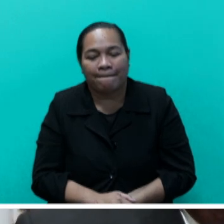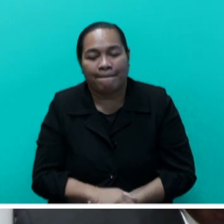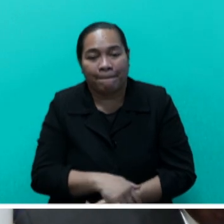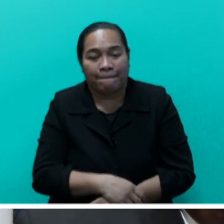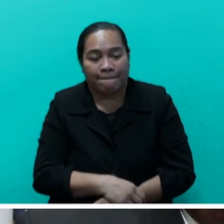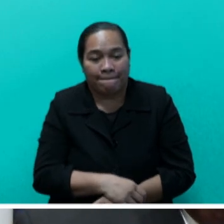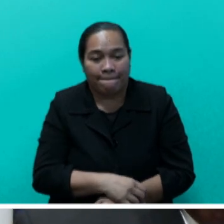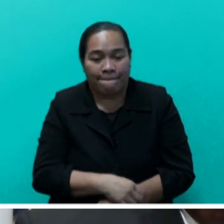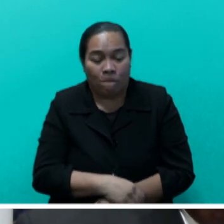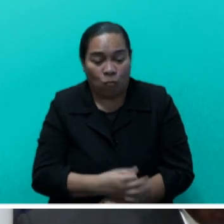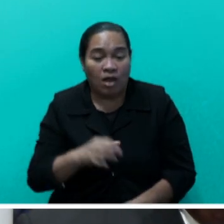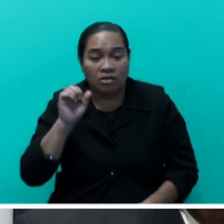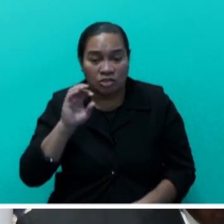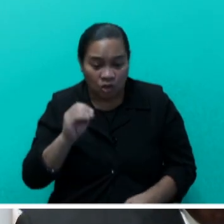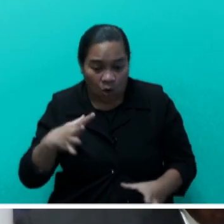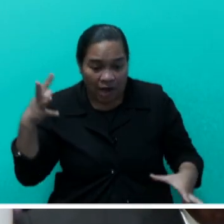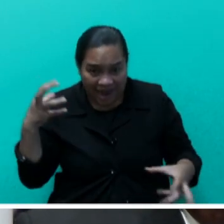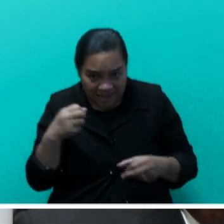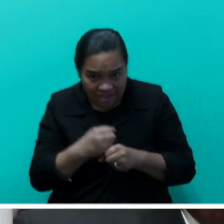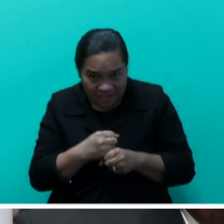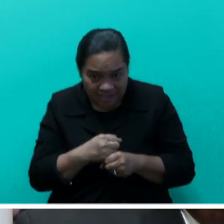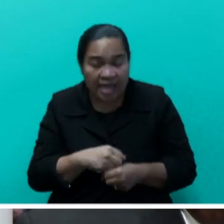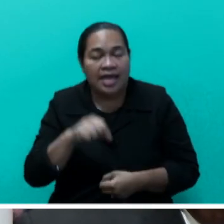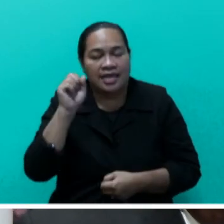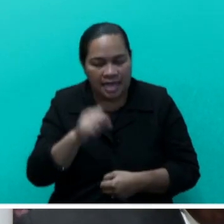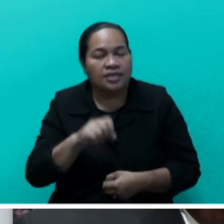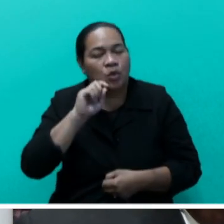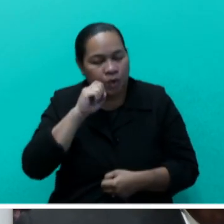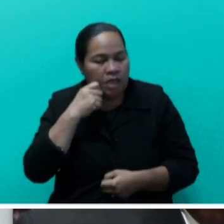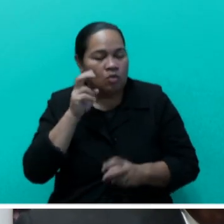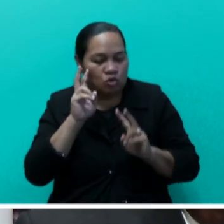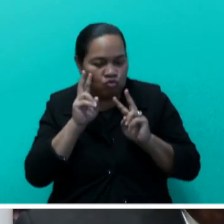nutshell, yes, we will look at